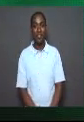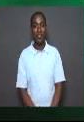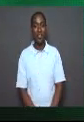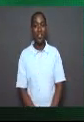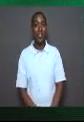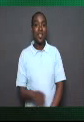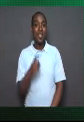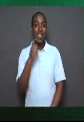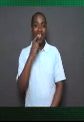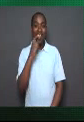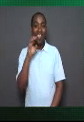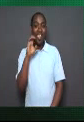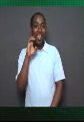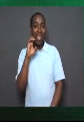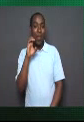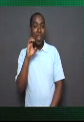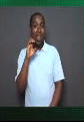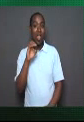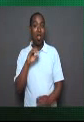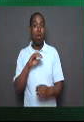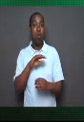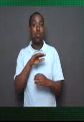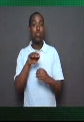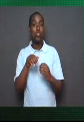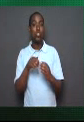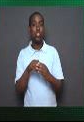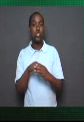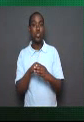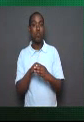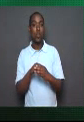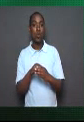Enamel is located on the surface of the tooth.